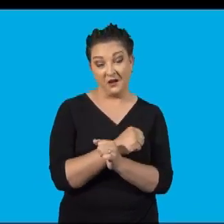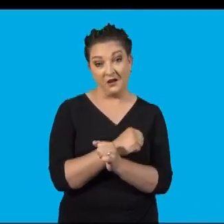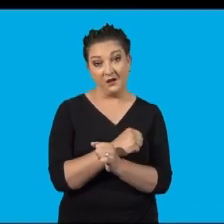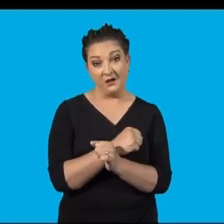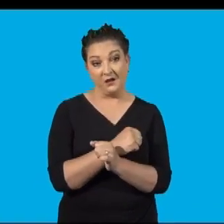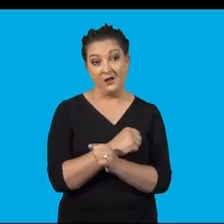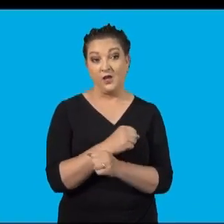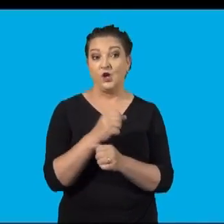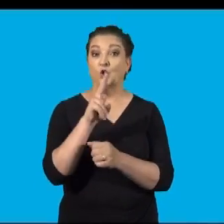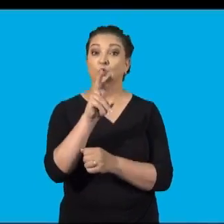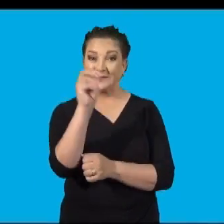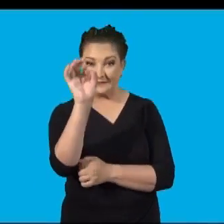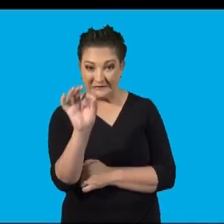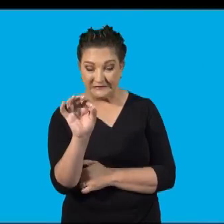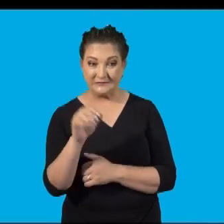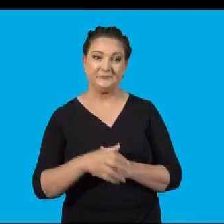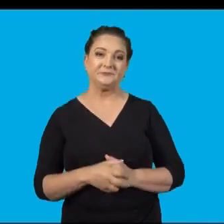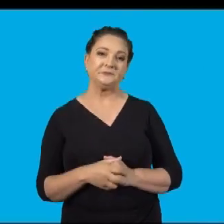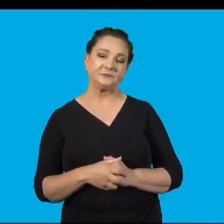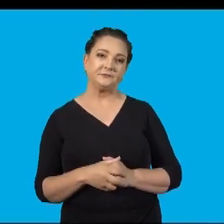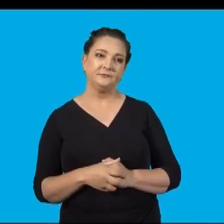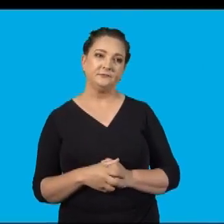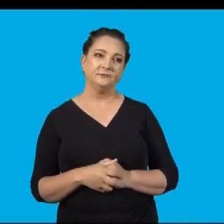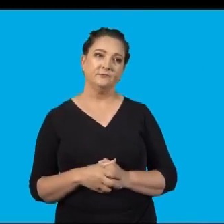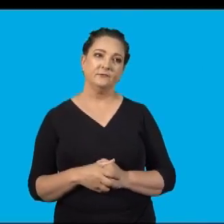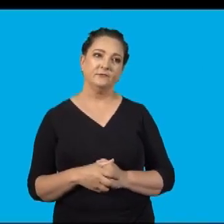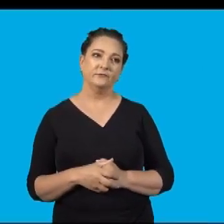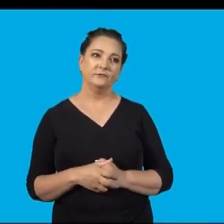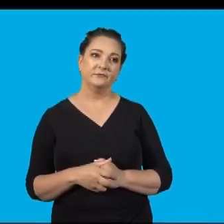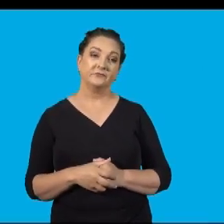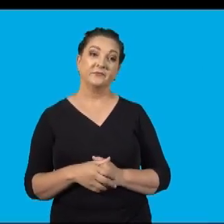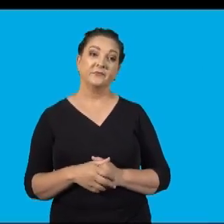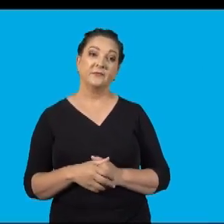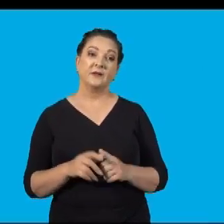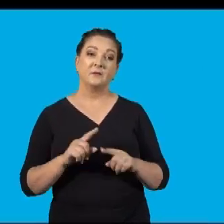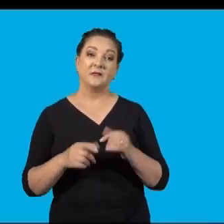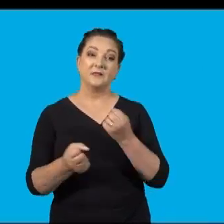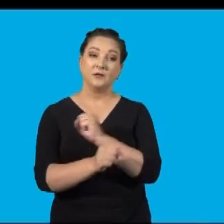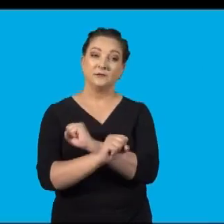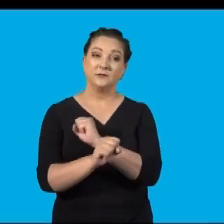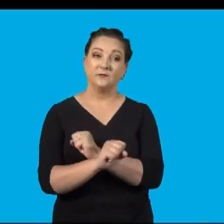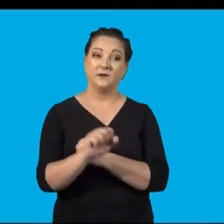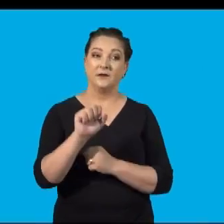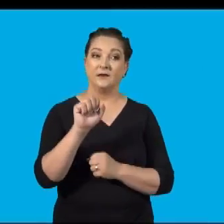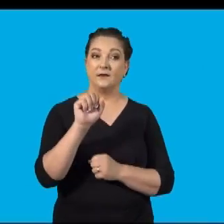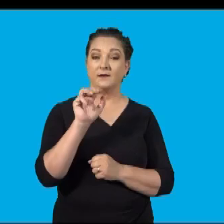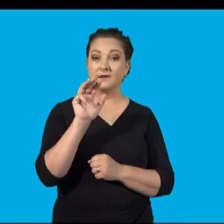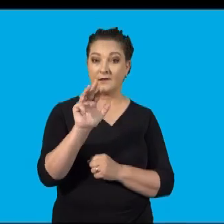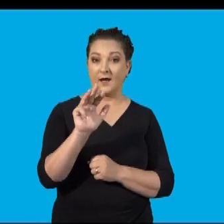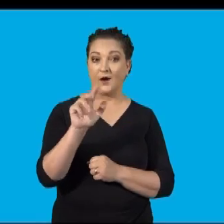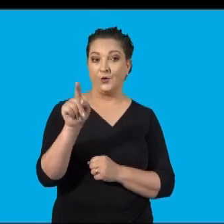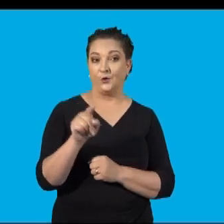Multiply that by 20%. All right, I'll simply divide by 12, and then I'll multiply that